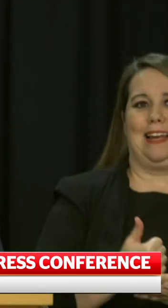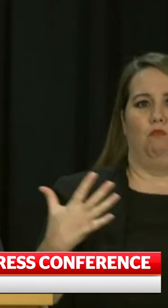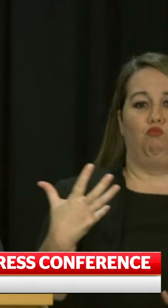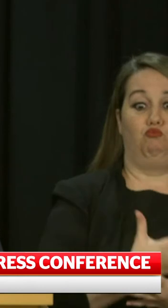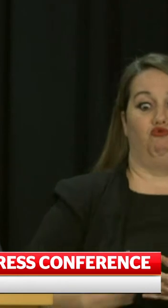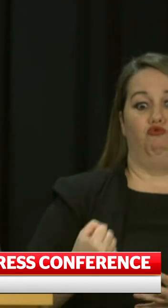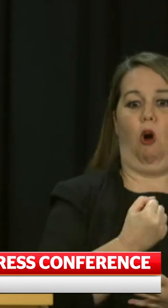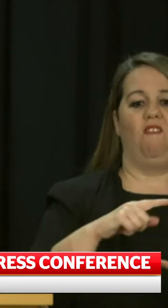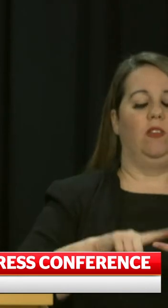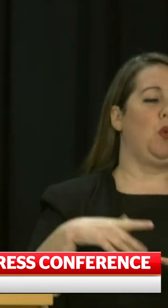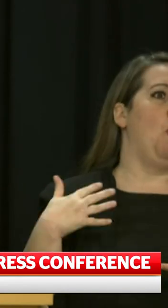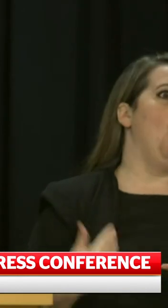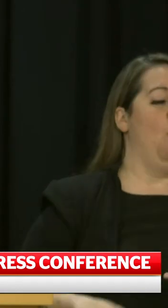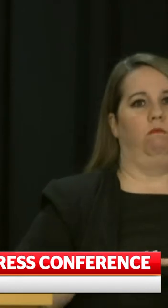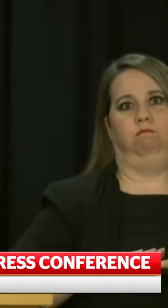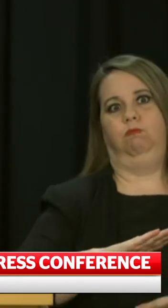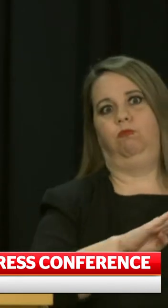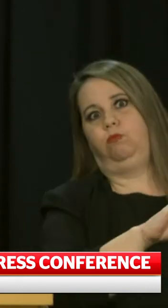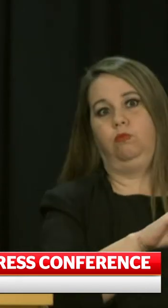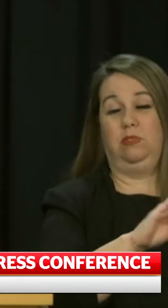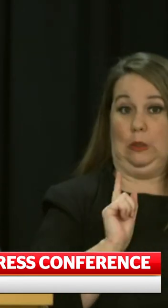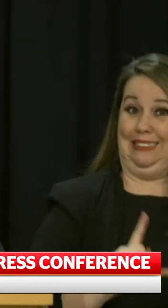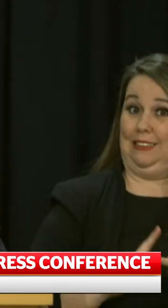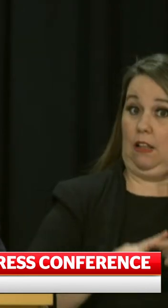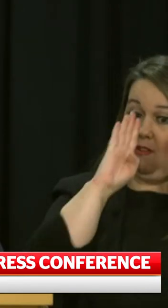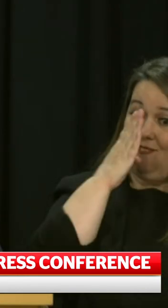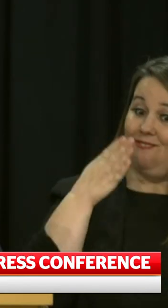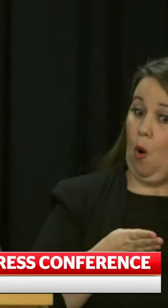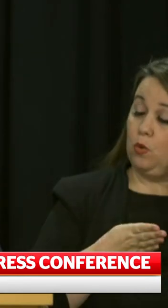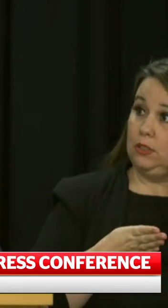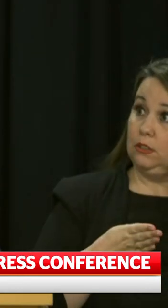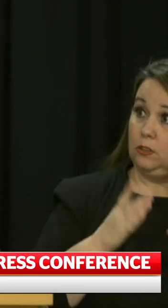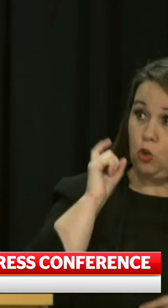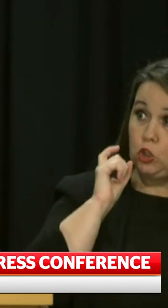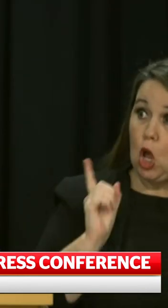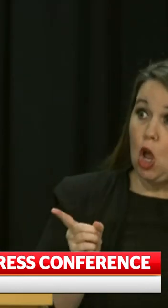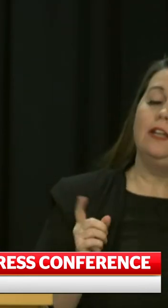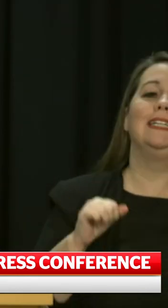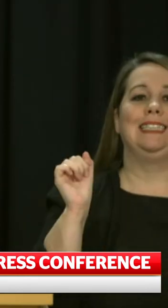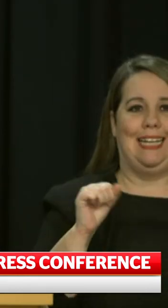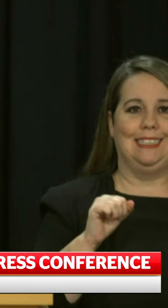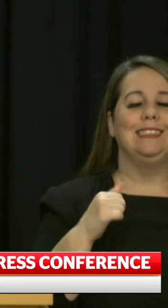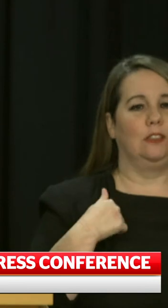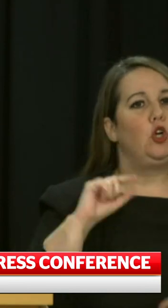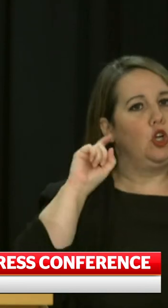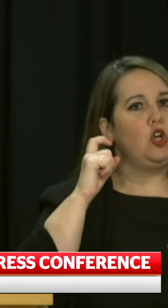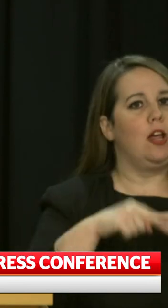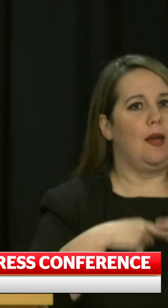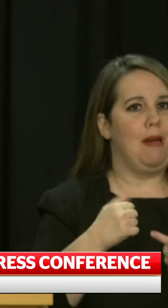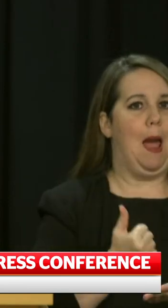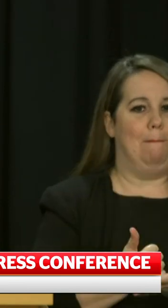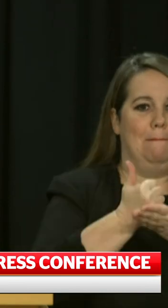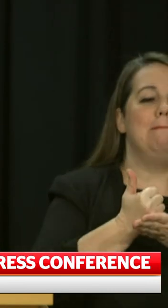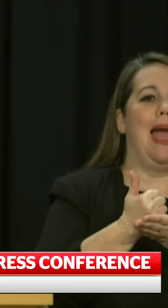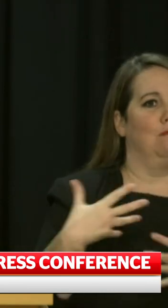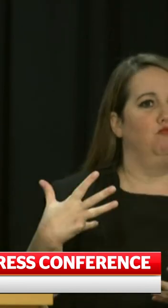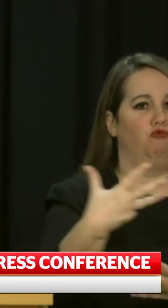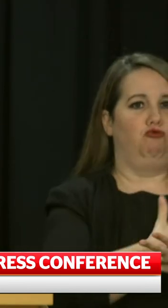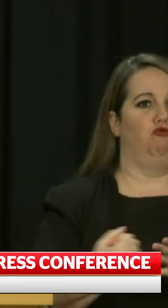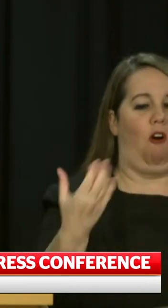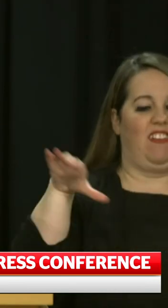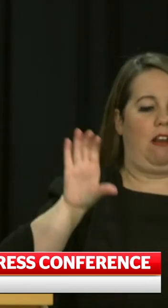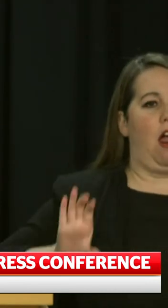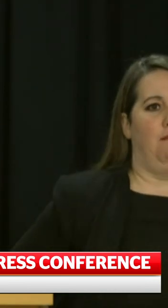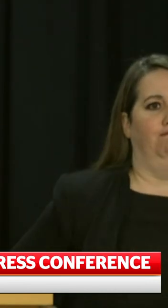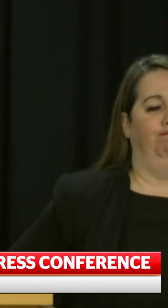Are they still a concern for this government? Well, I think we've previously signalled that we're concerned about the level of bank profits, and that's something that we will take some time to look at. I haven't got an